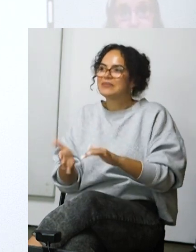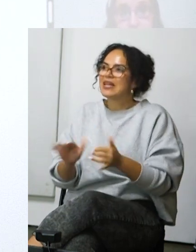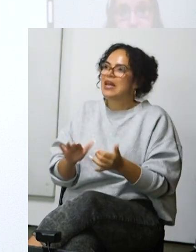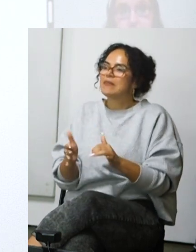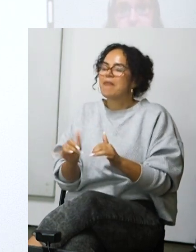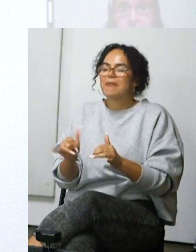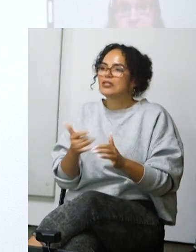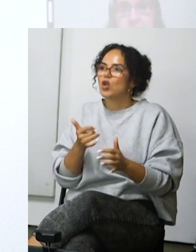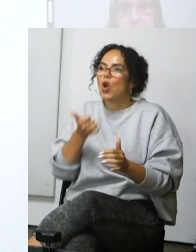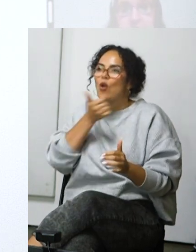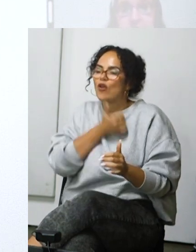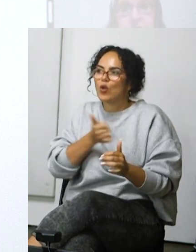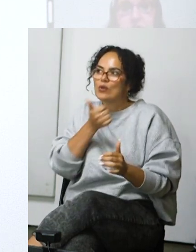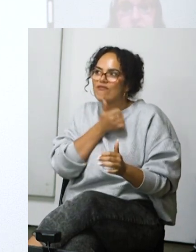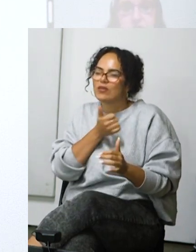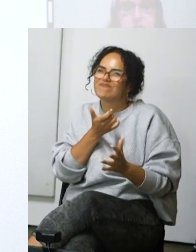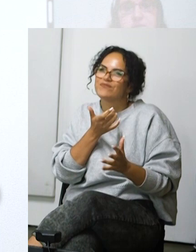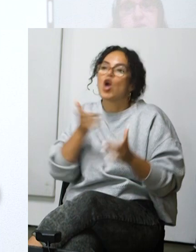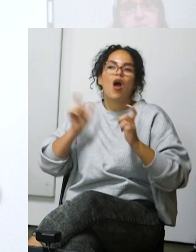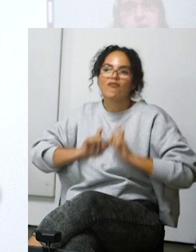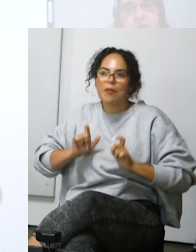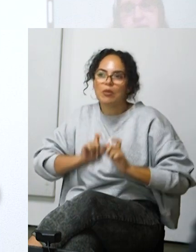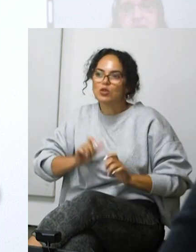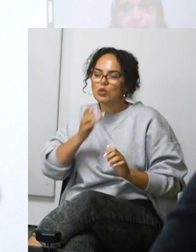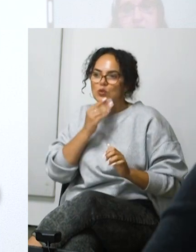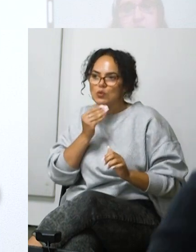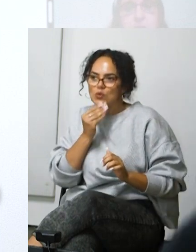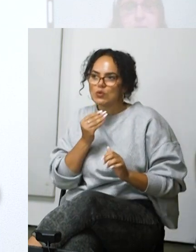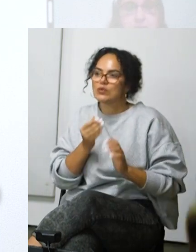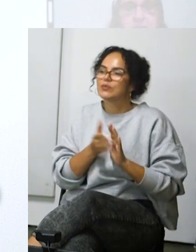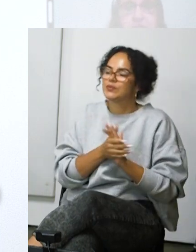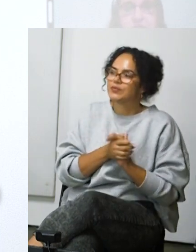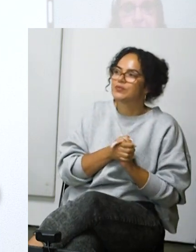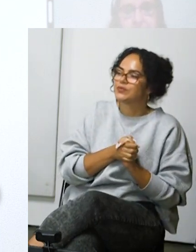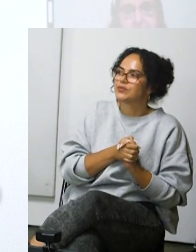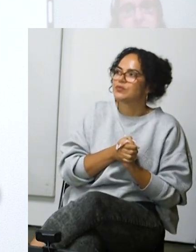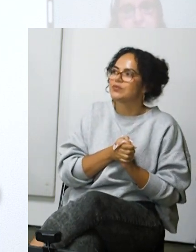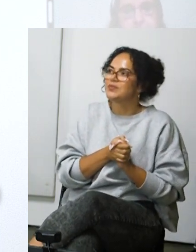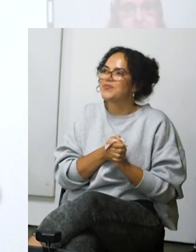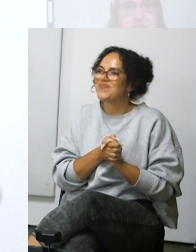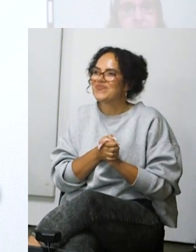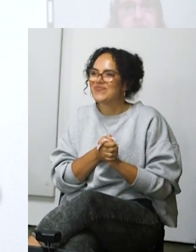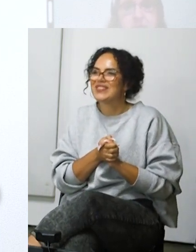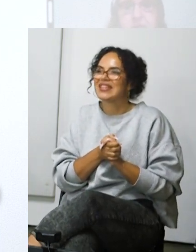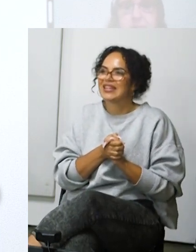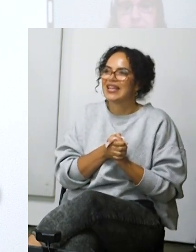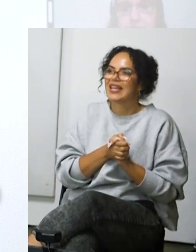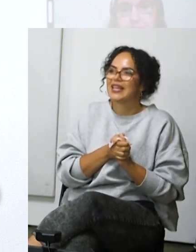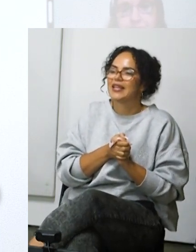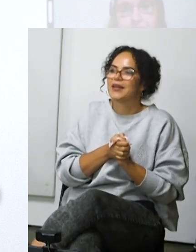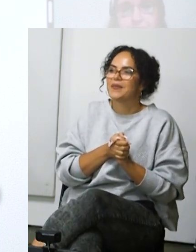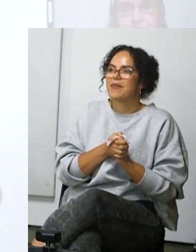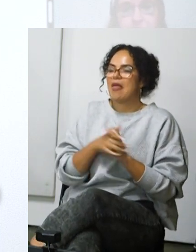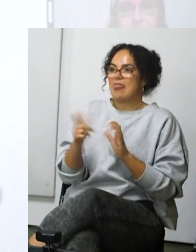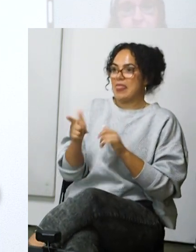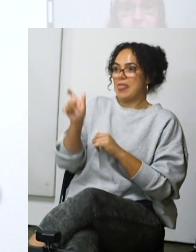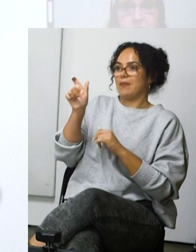to use. And the neurodivergent person at the end of the process just hasn't been considered.